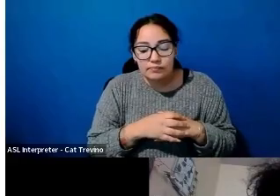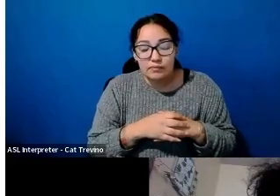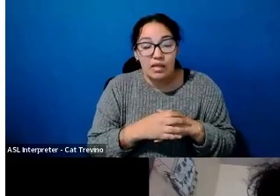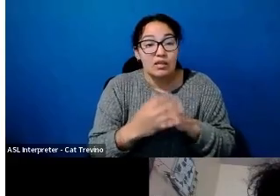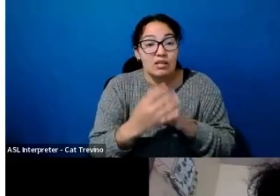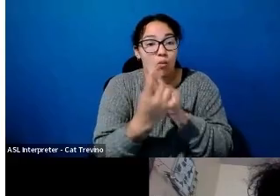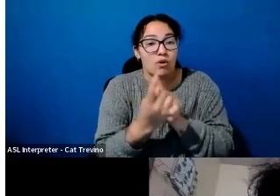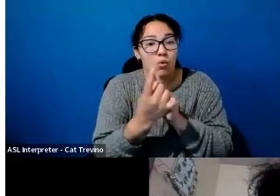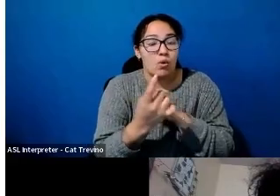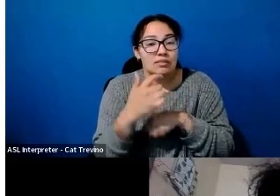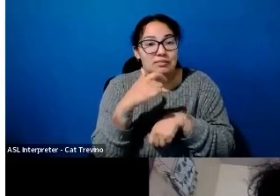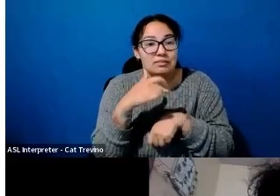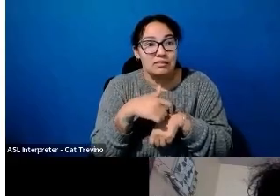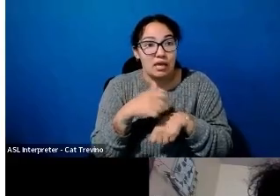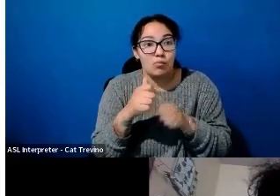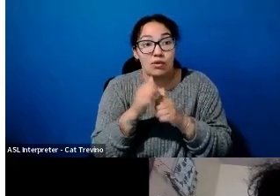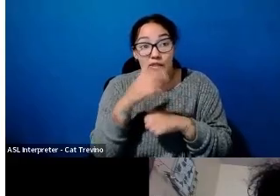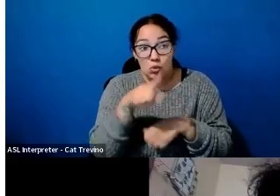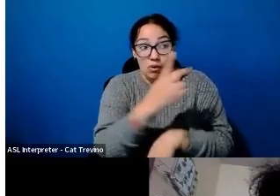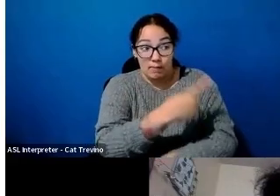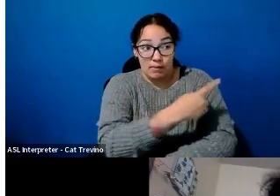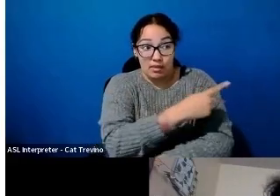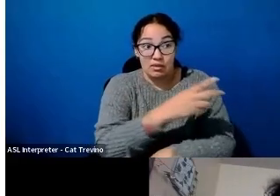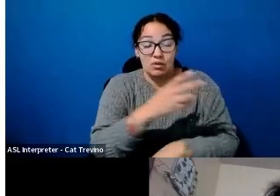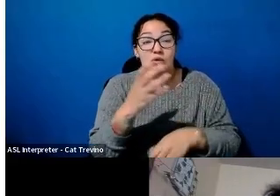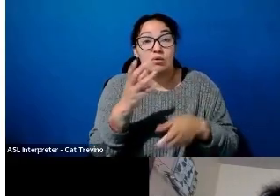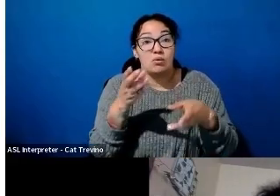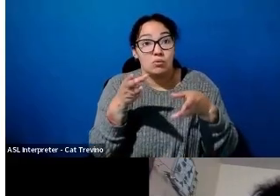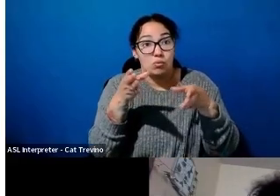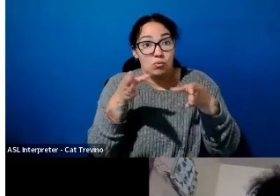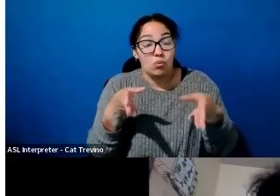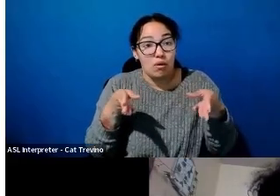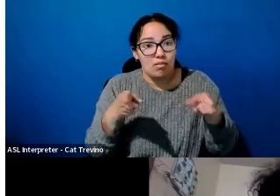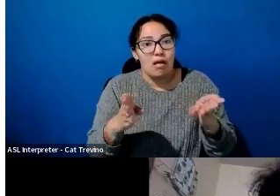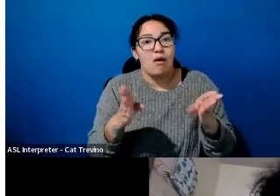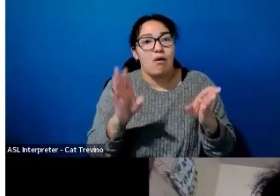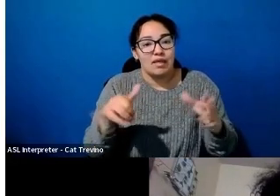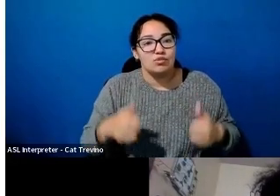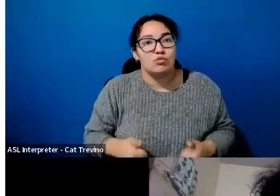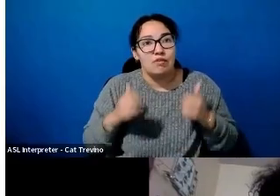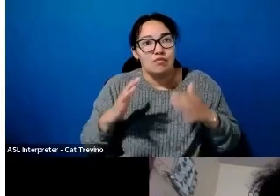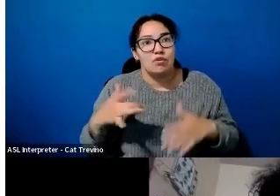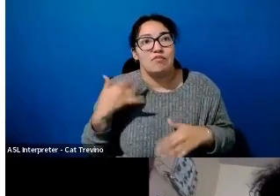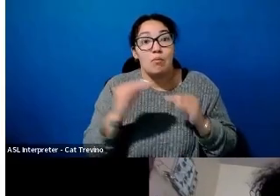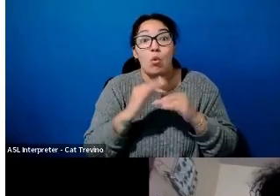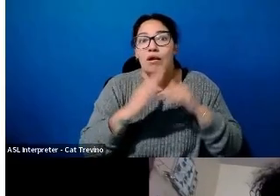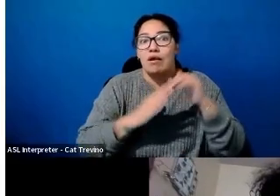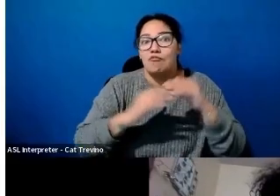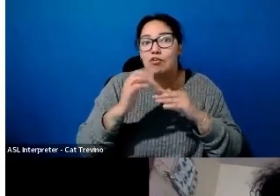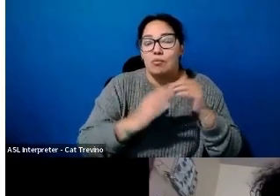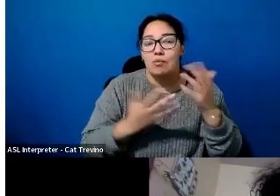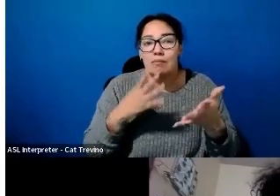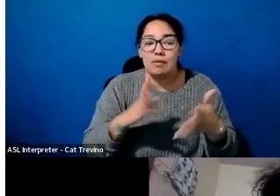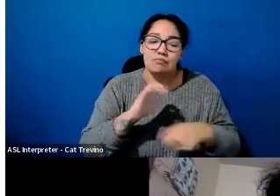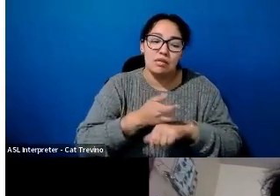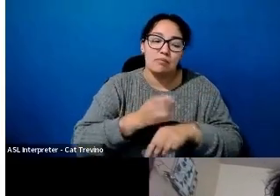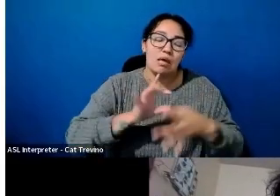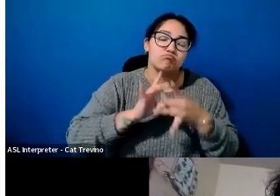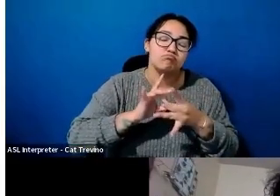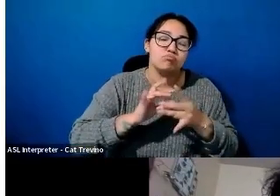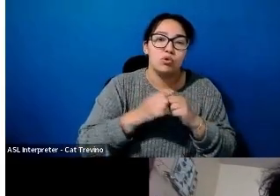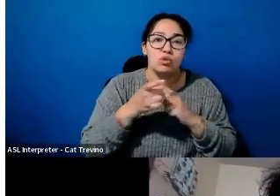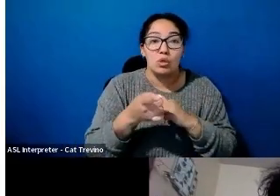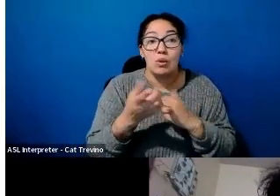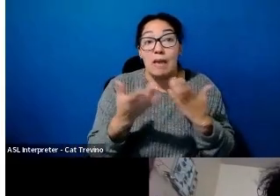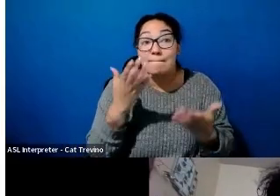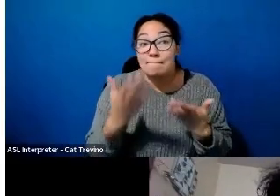one-on-one time with your patient will allow the survivor to feel more comfortable and form a relationship with you and